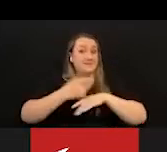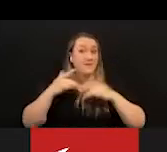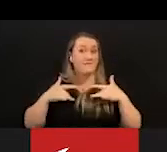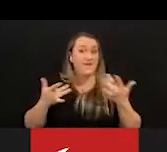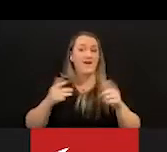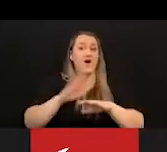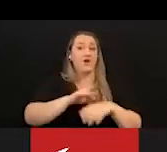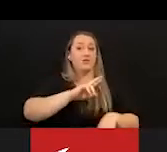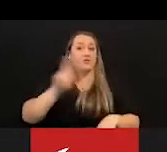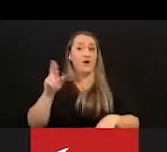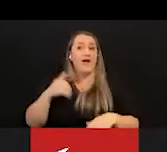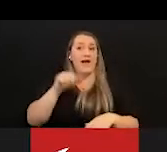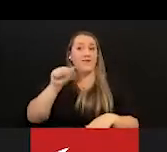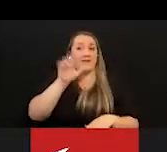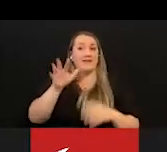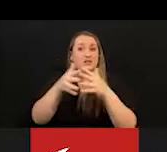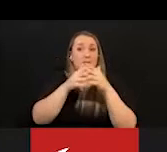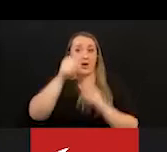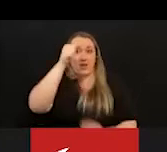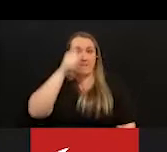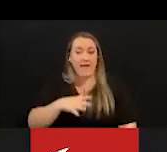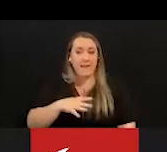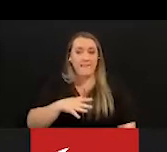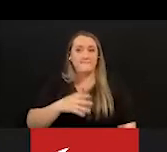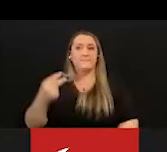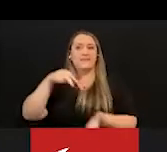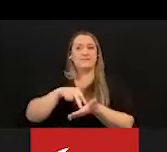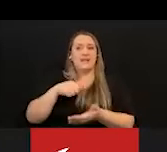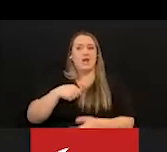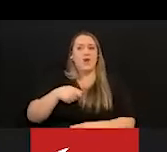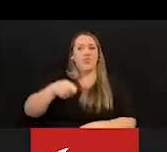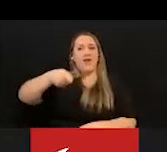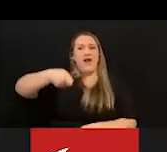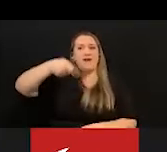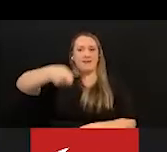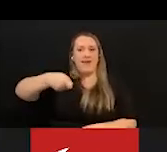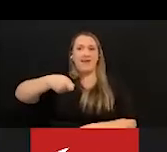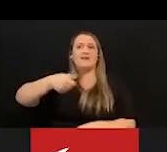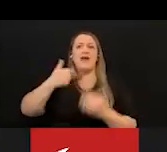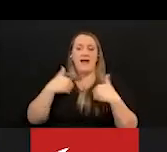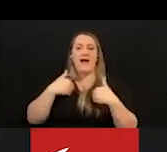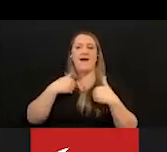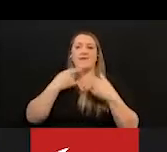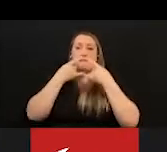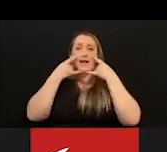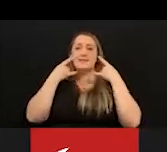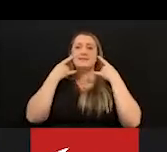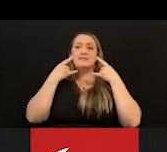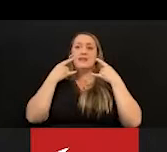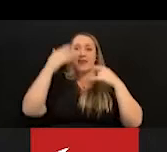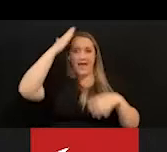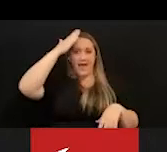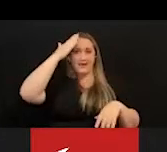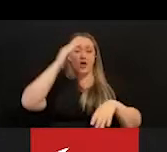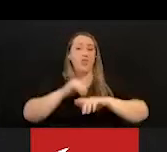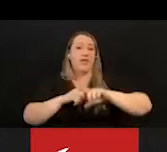right, there is an Asian American man standing with a cane, wearing a hat and a face mask. And on the left, there's a woman